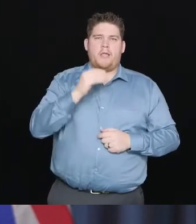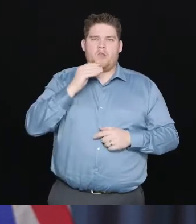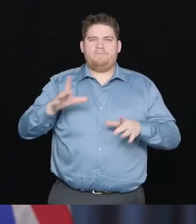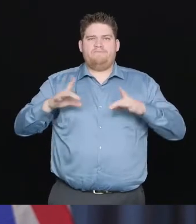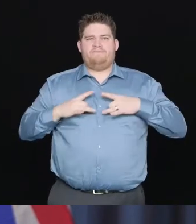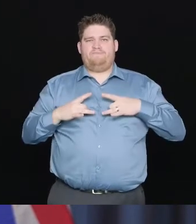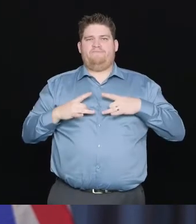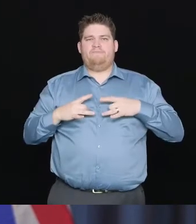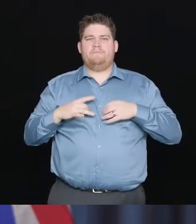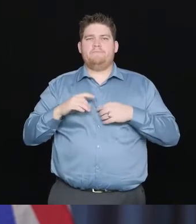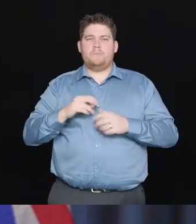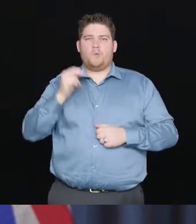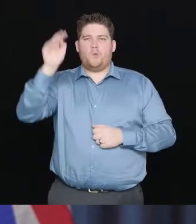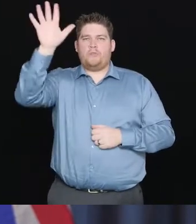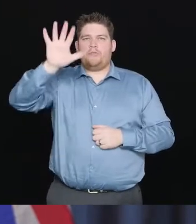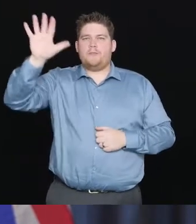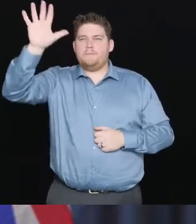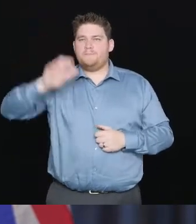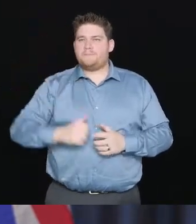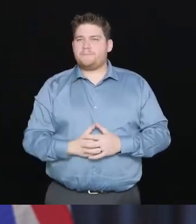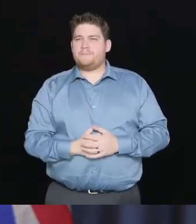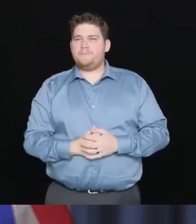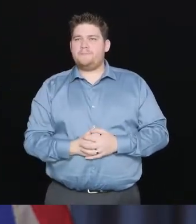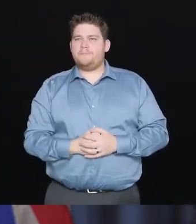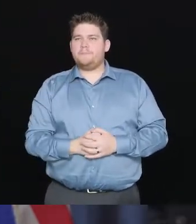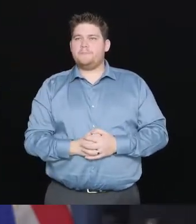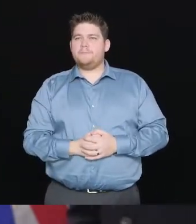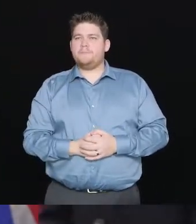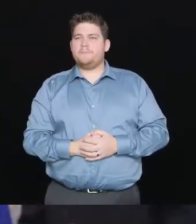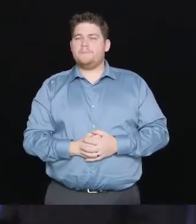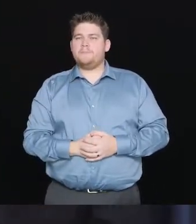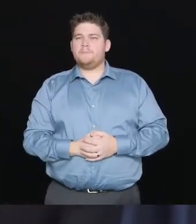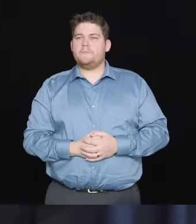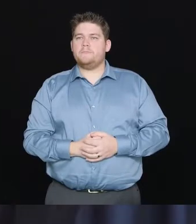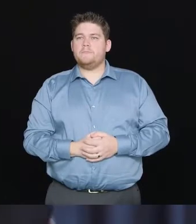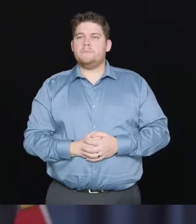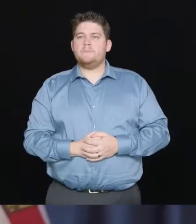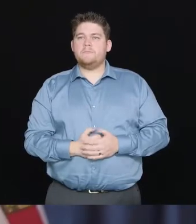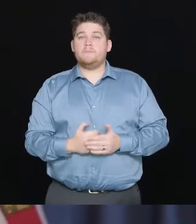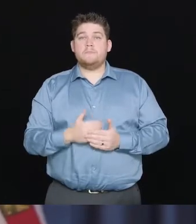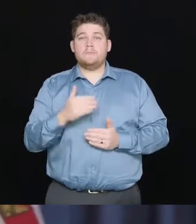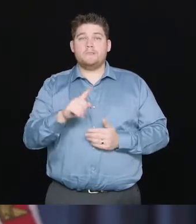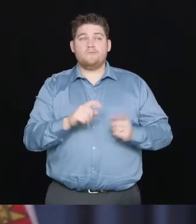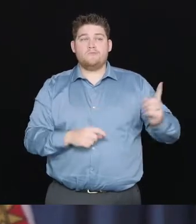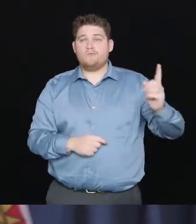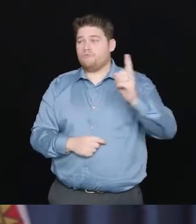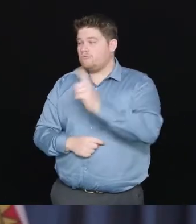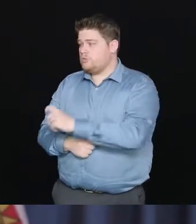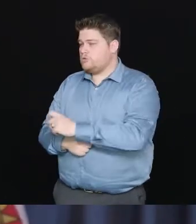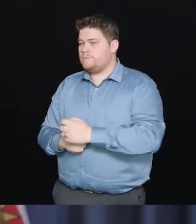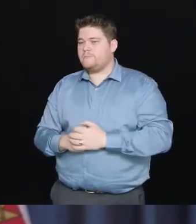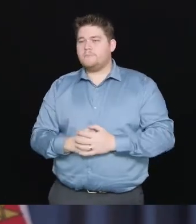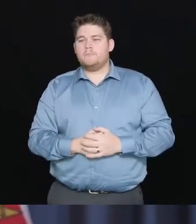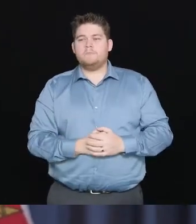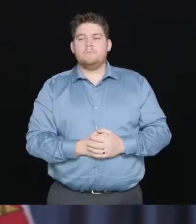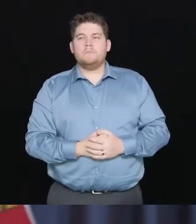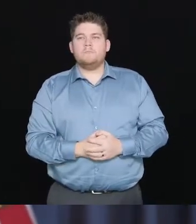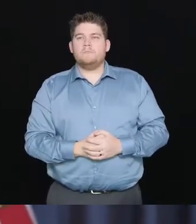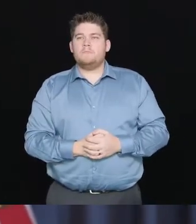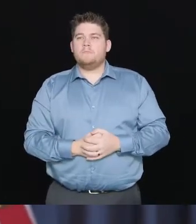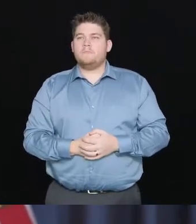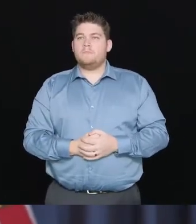This is for the minister, and it's about the cancellation of scheduled surgeries, which means that